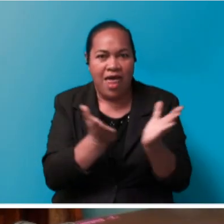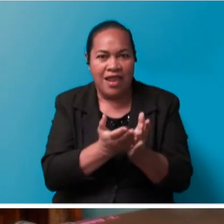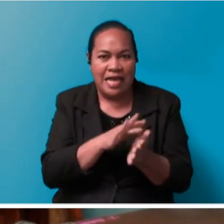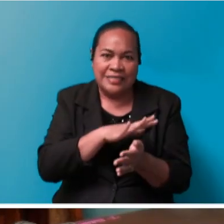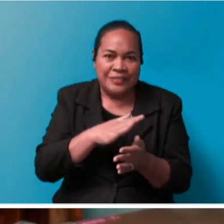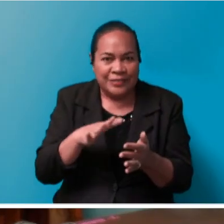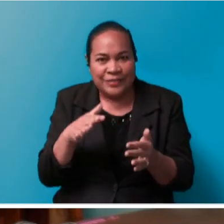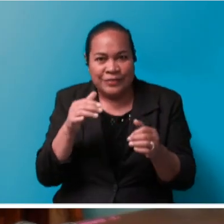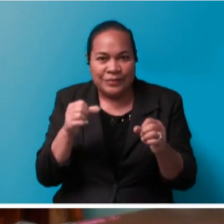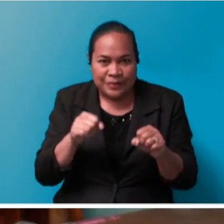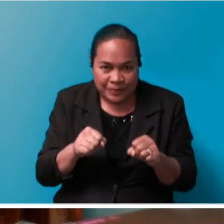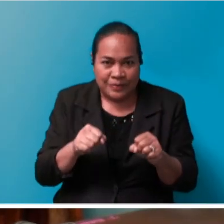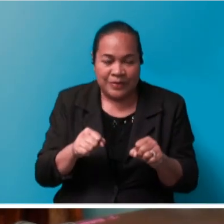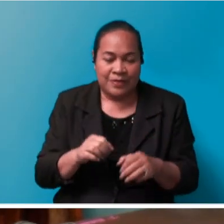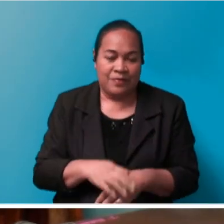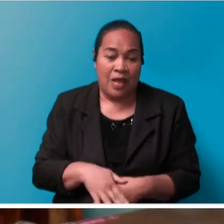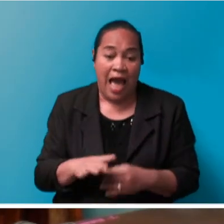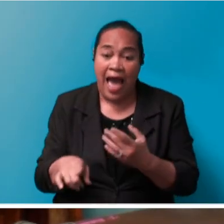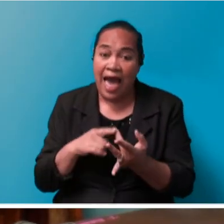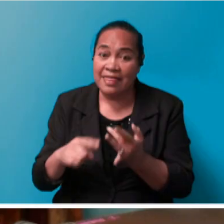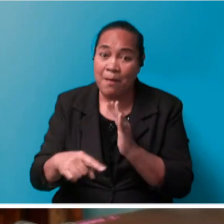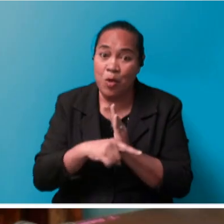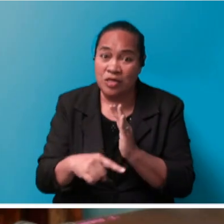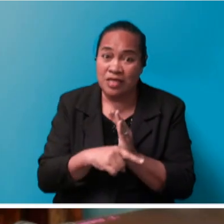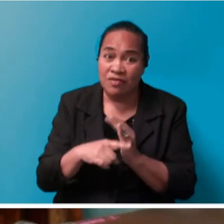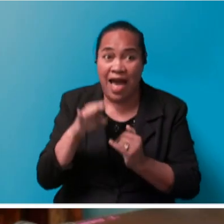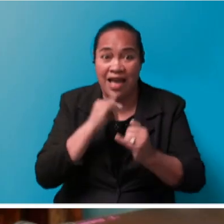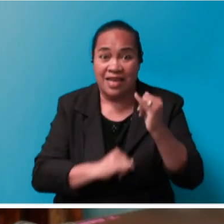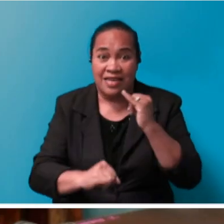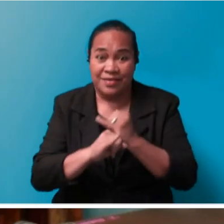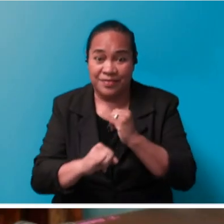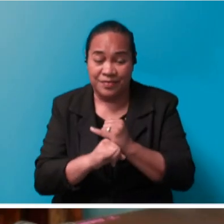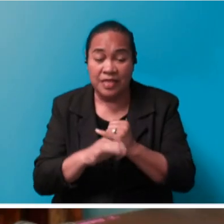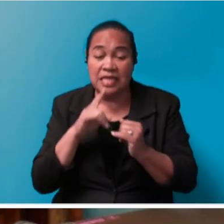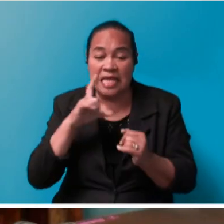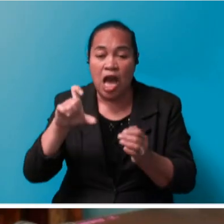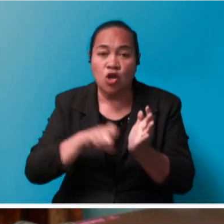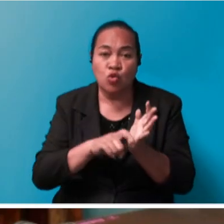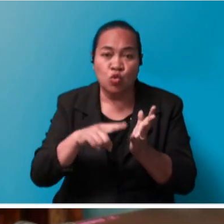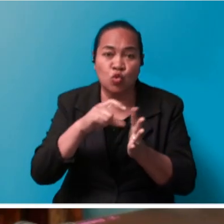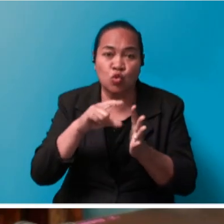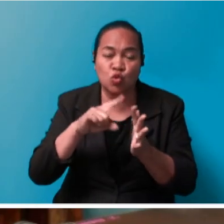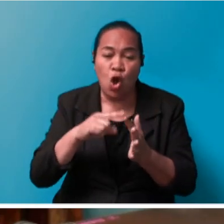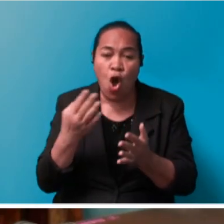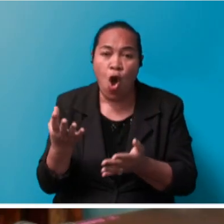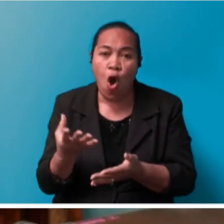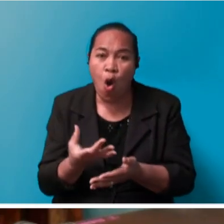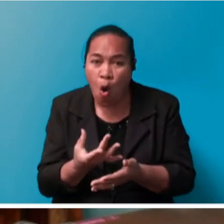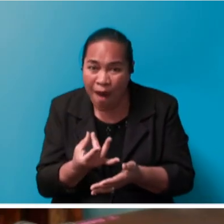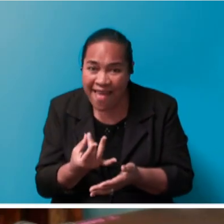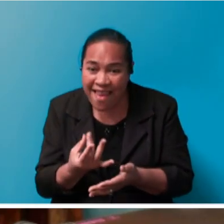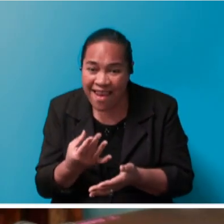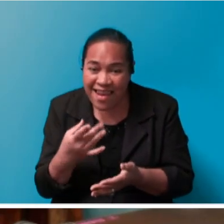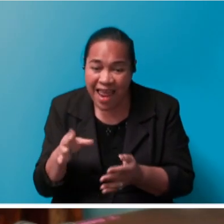positive aspect of the international situation is that the crude oil price, fortunately,